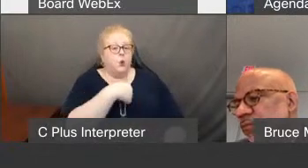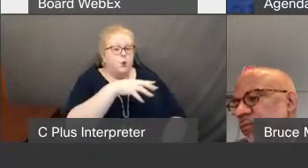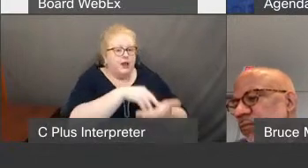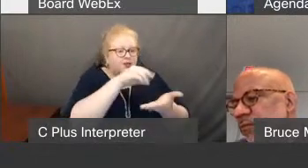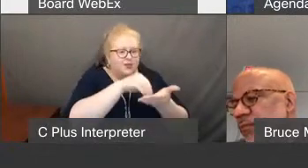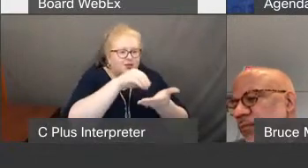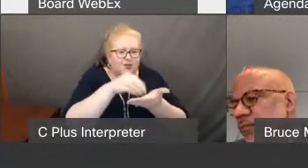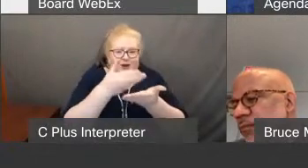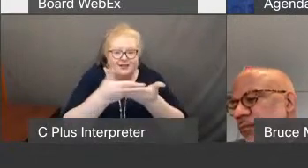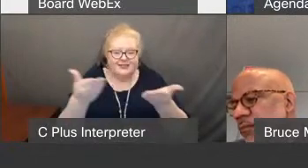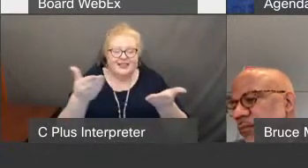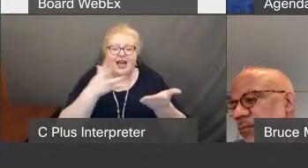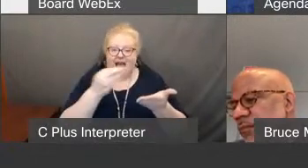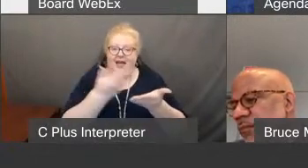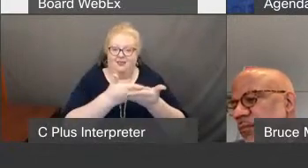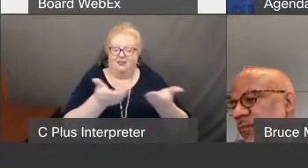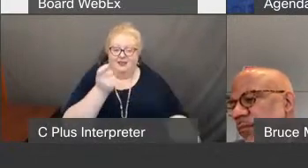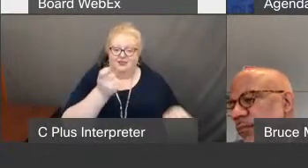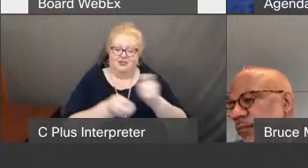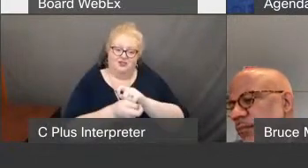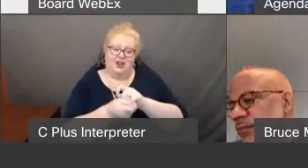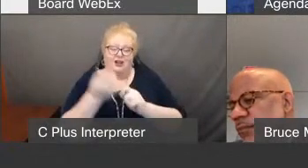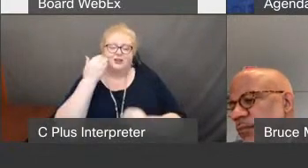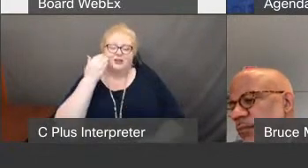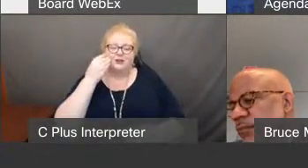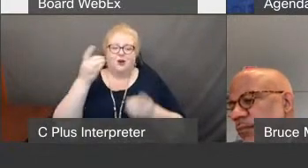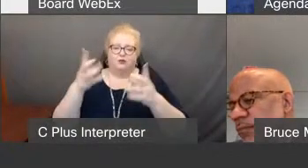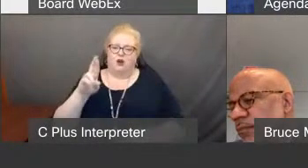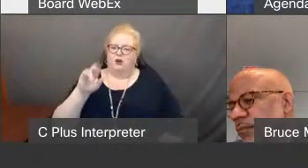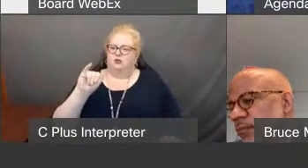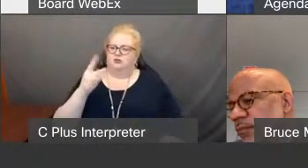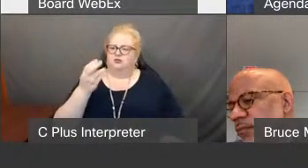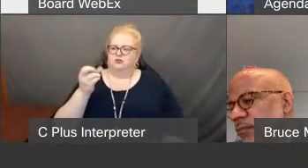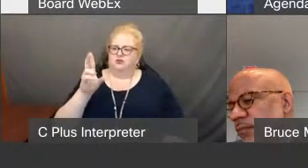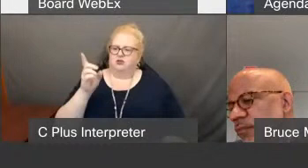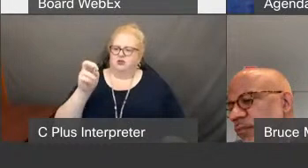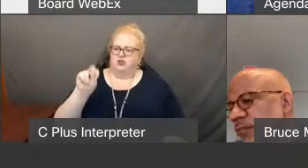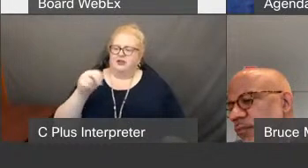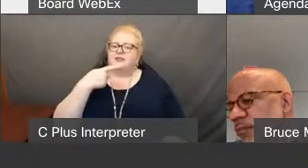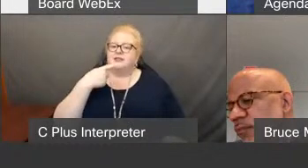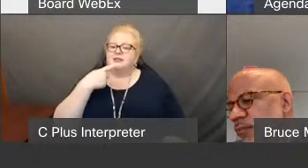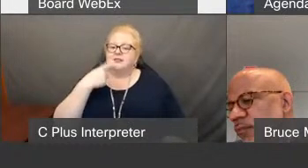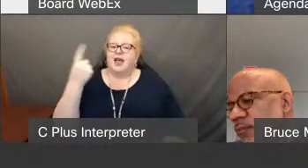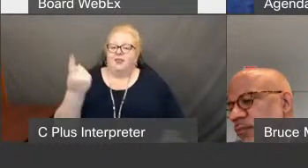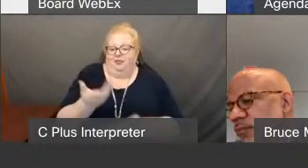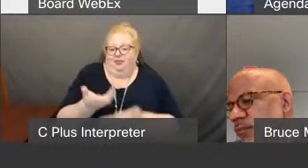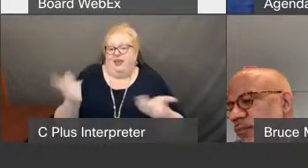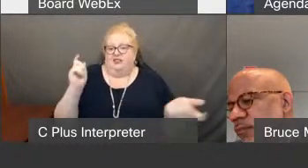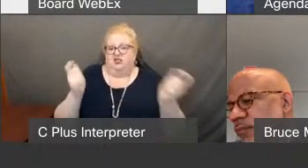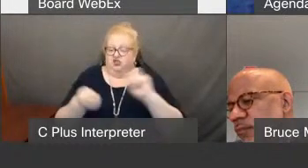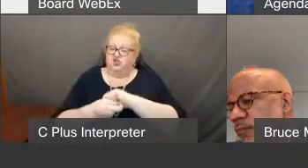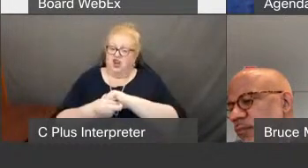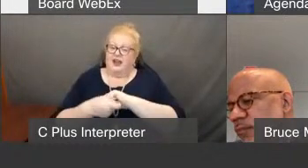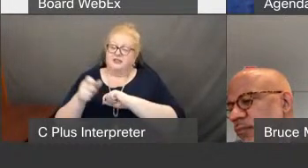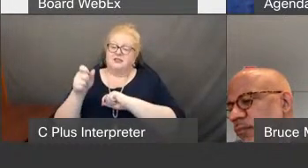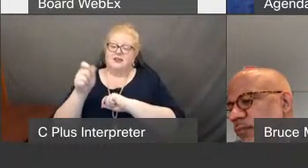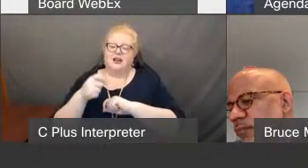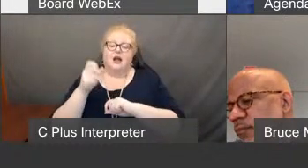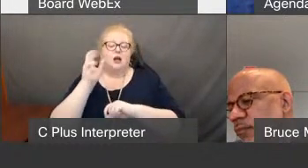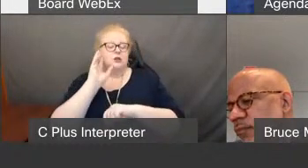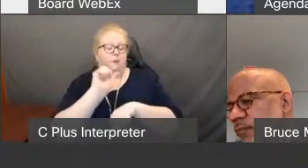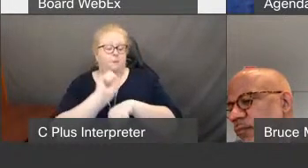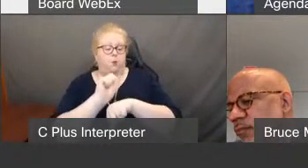things do change. Director Richardson said something, you know, about things where things change. and working in the homeless